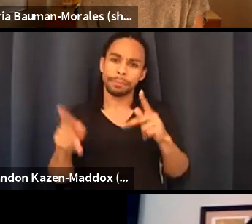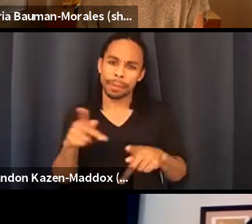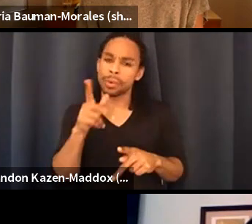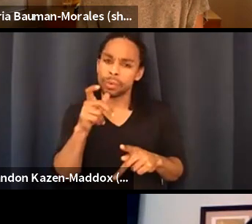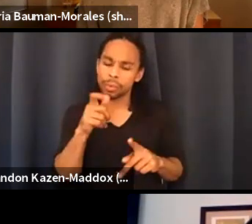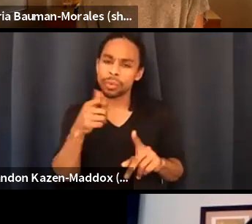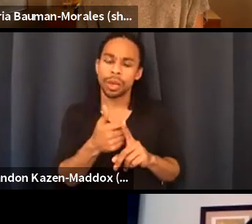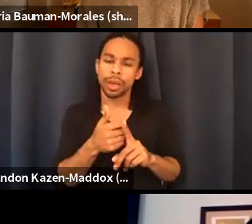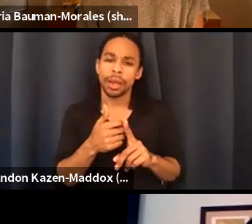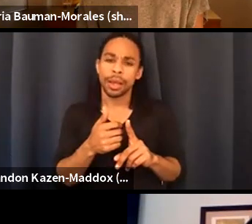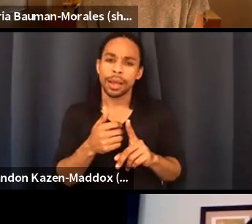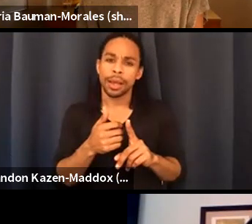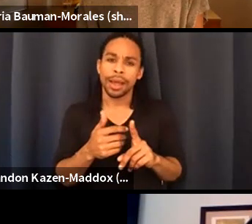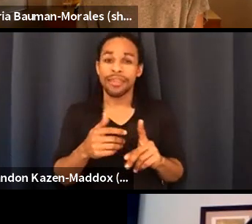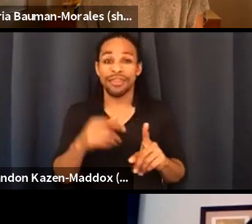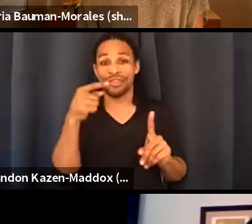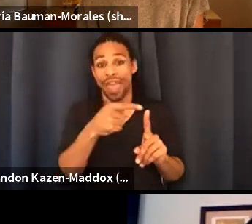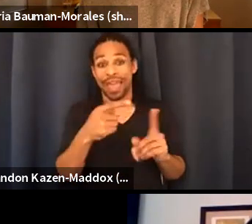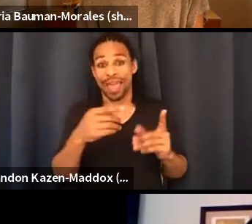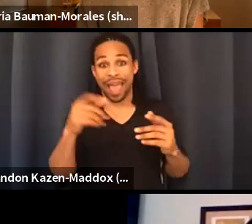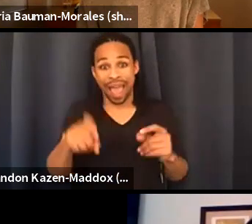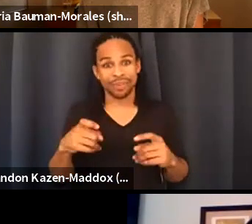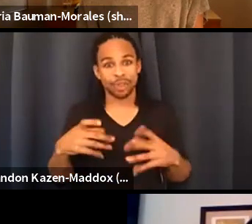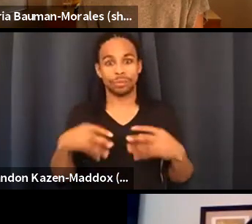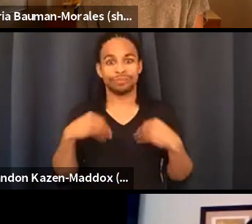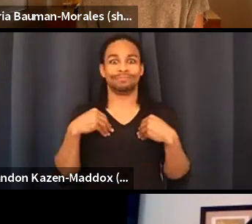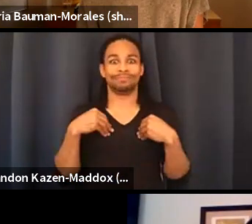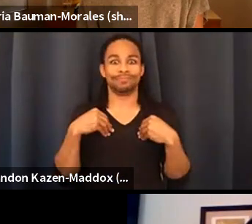You know, I think it's everything from someone who had